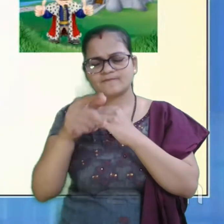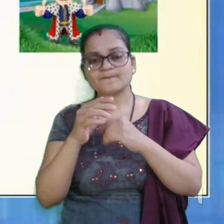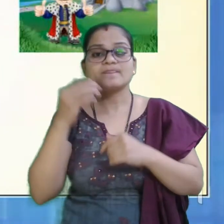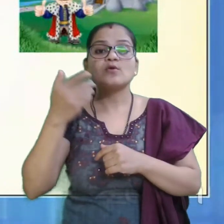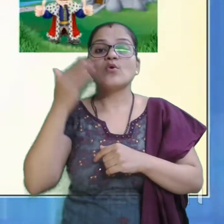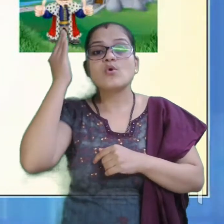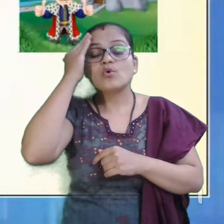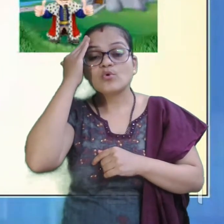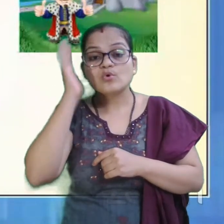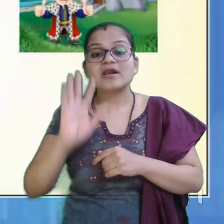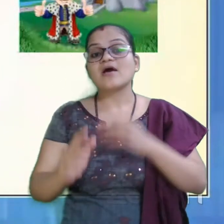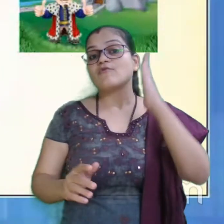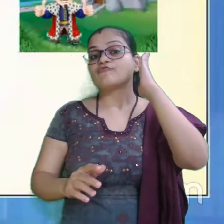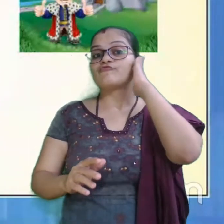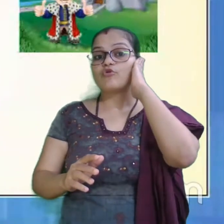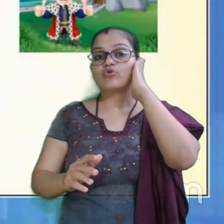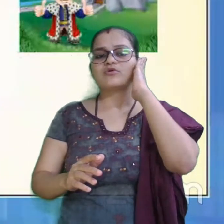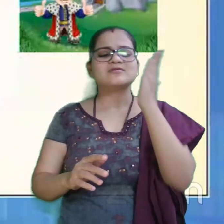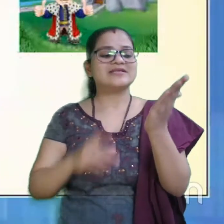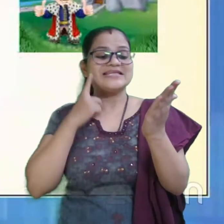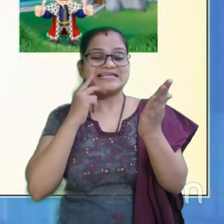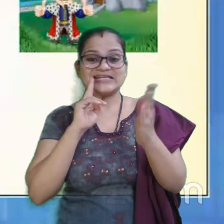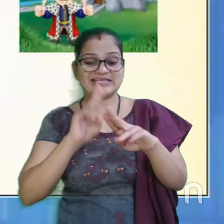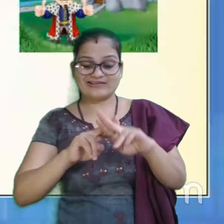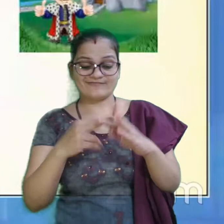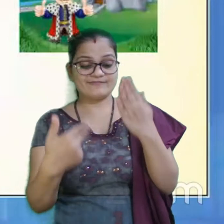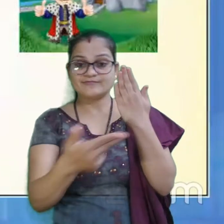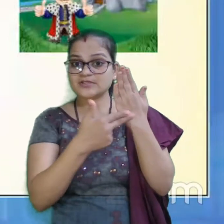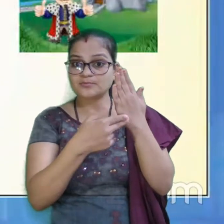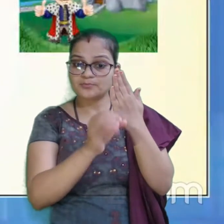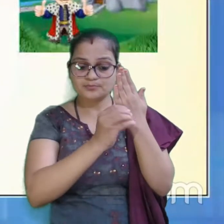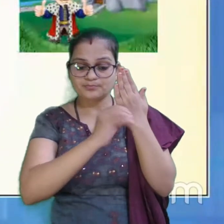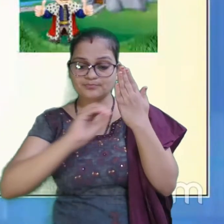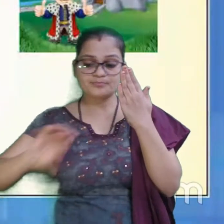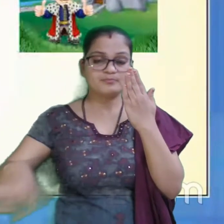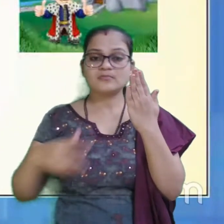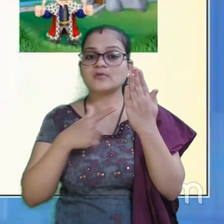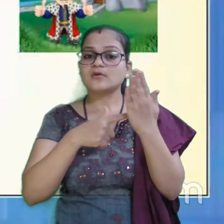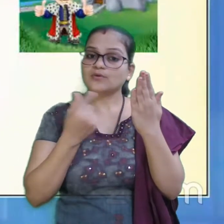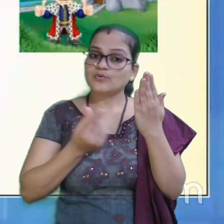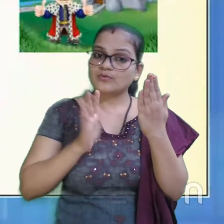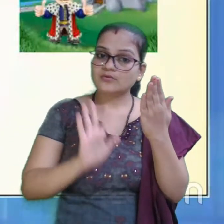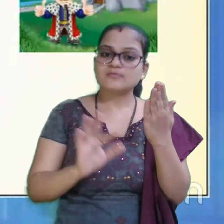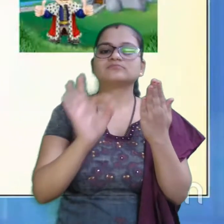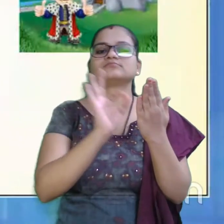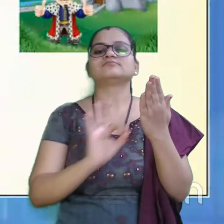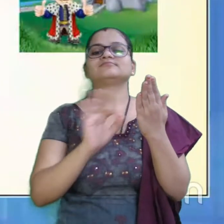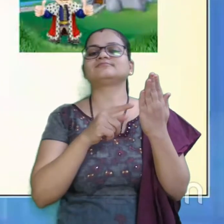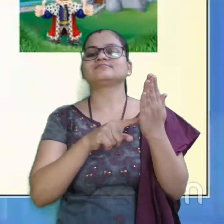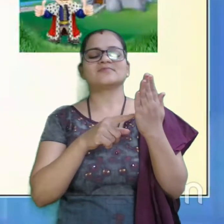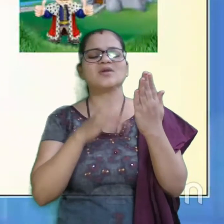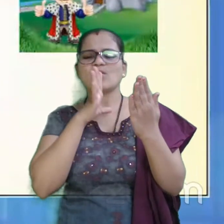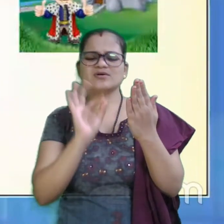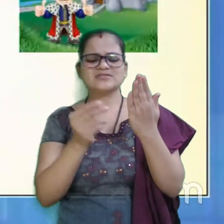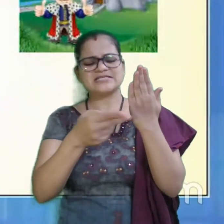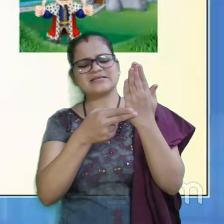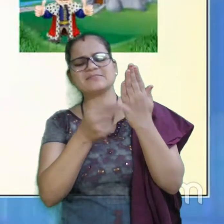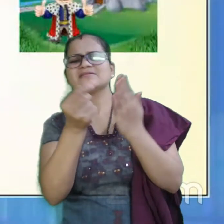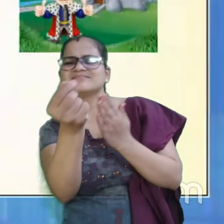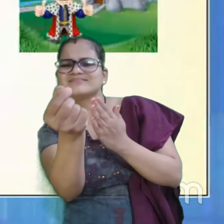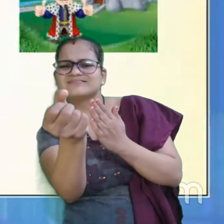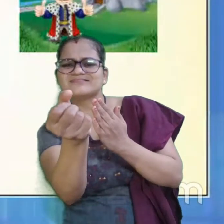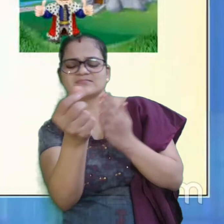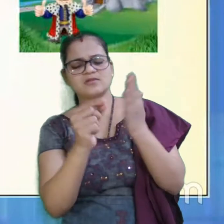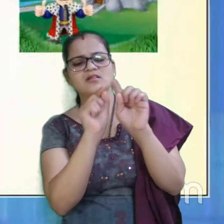card, so we know that a mobile phone is useless without a SIM card, and SIM card is such a small thing in